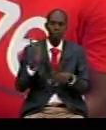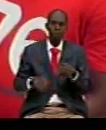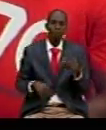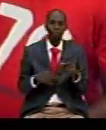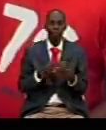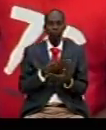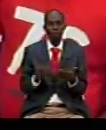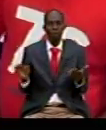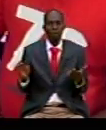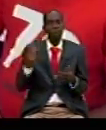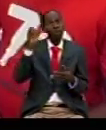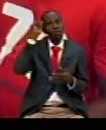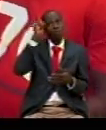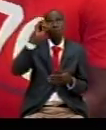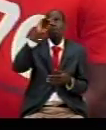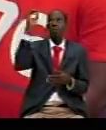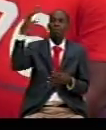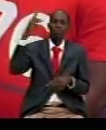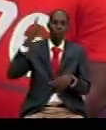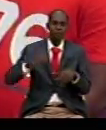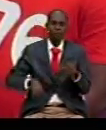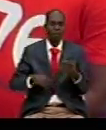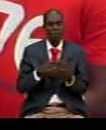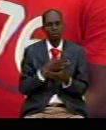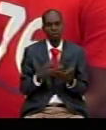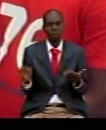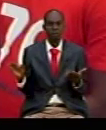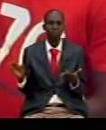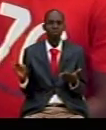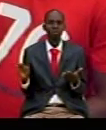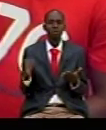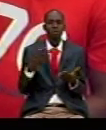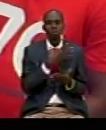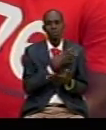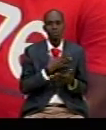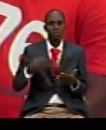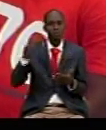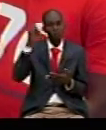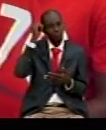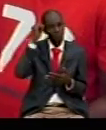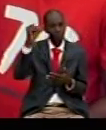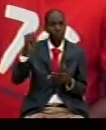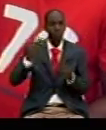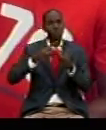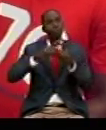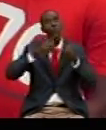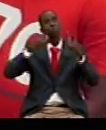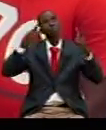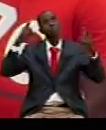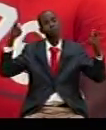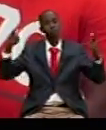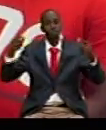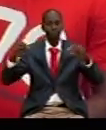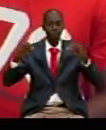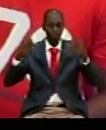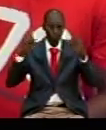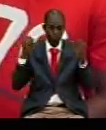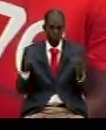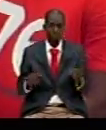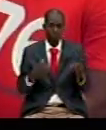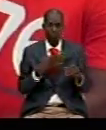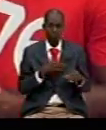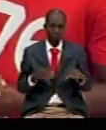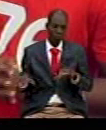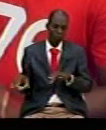fail. His grace cannot fail. And a supernatural action